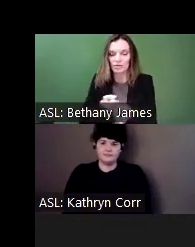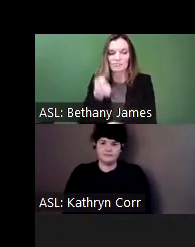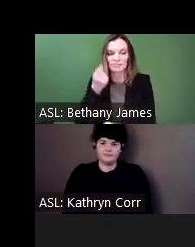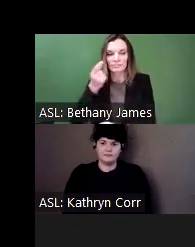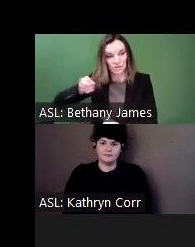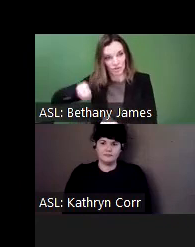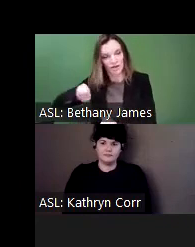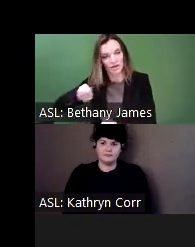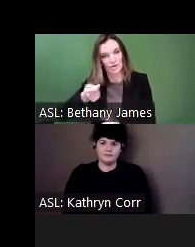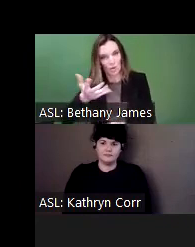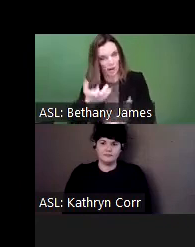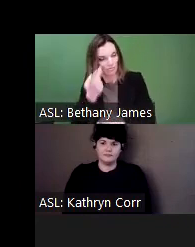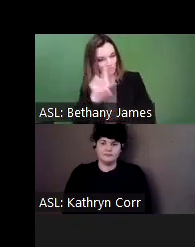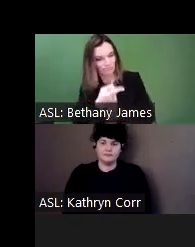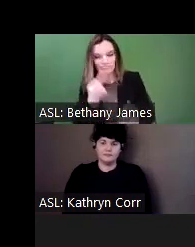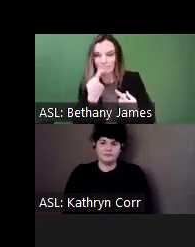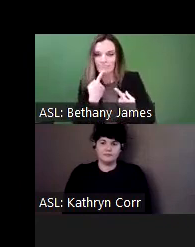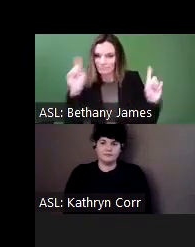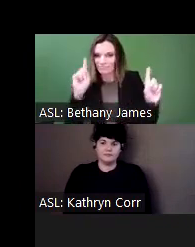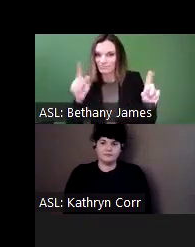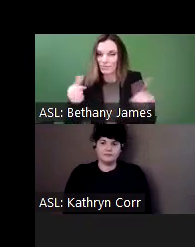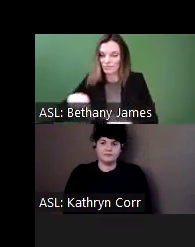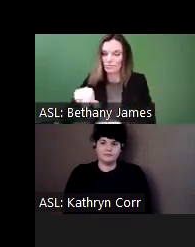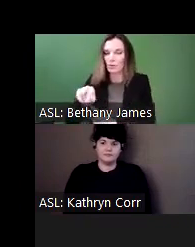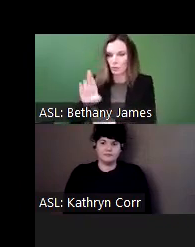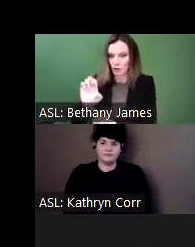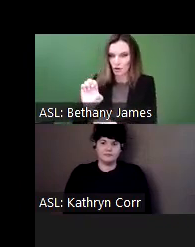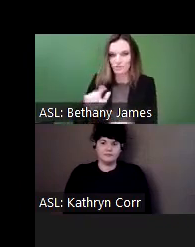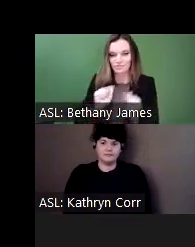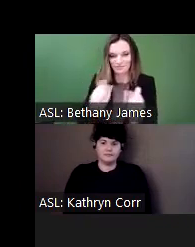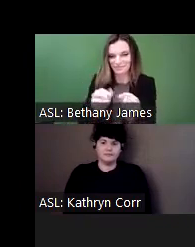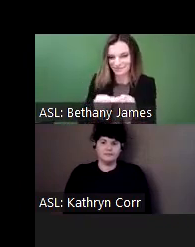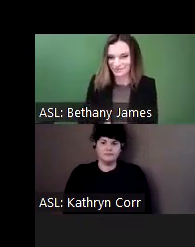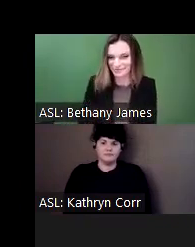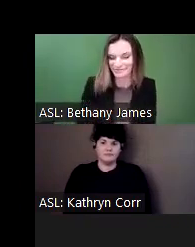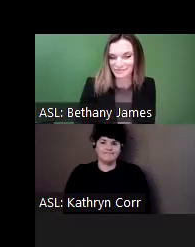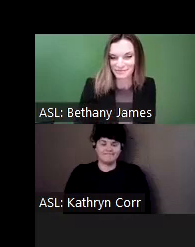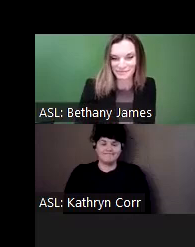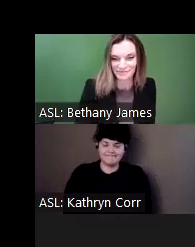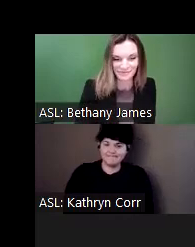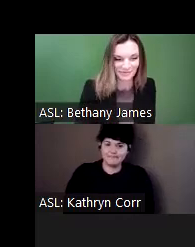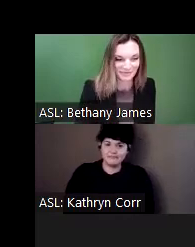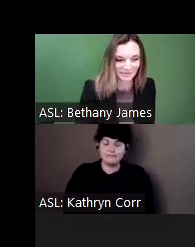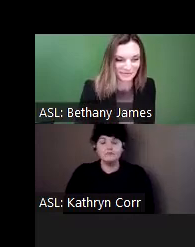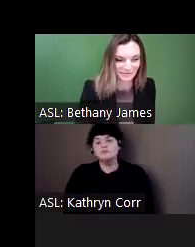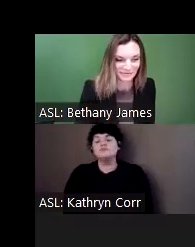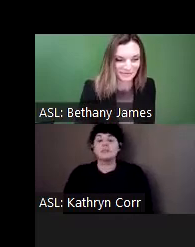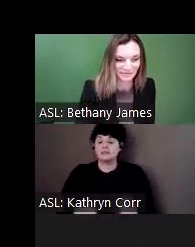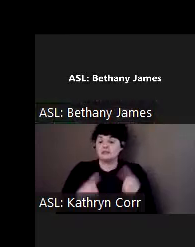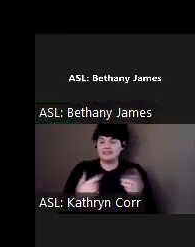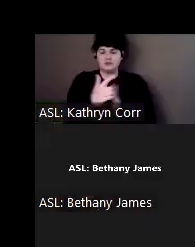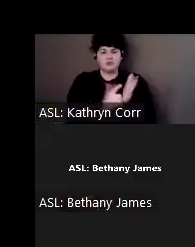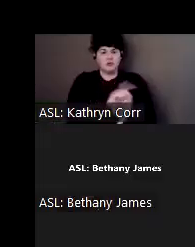and we hear very few denials. Every judge that I have talked to since the law has changed is